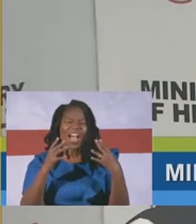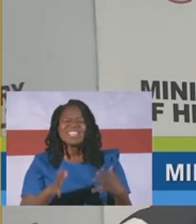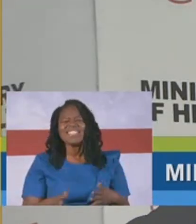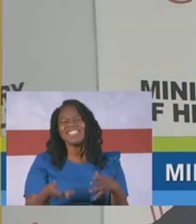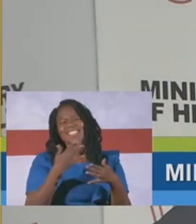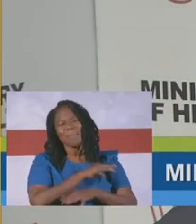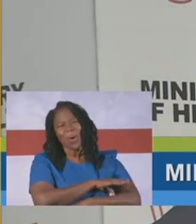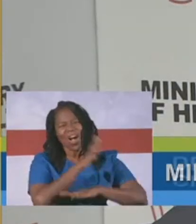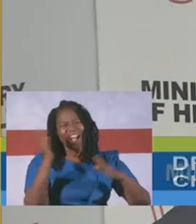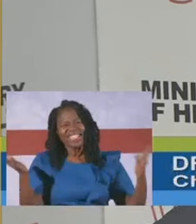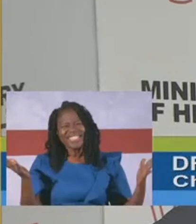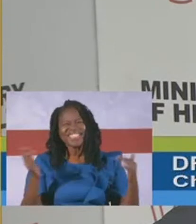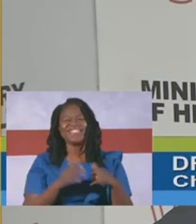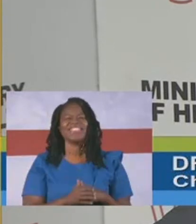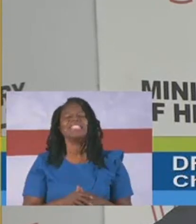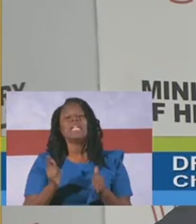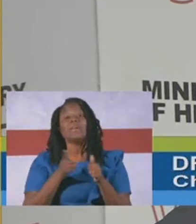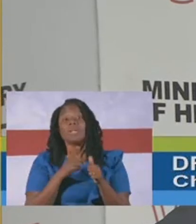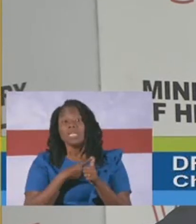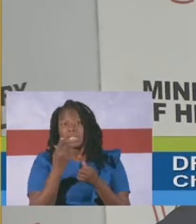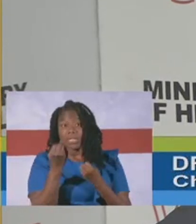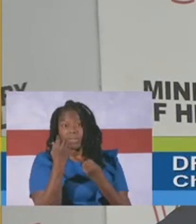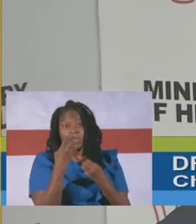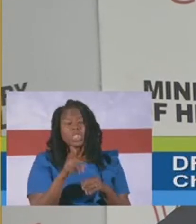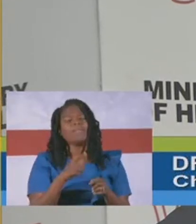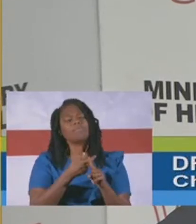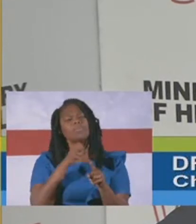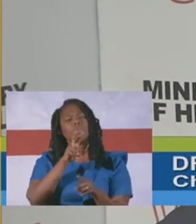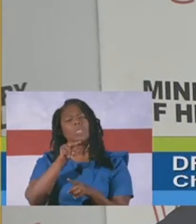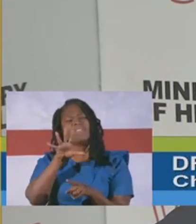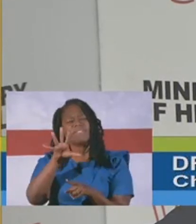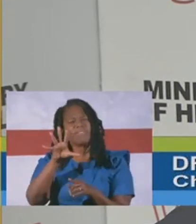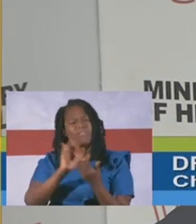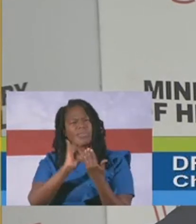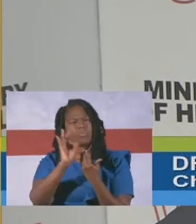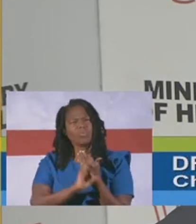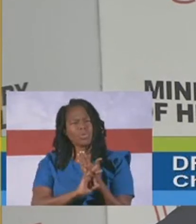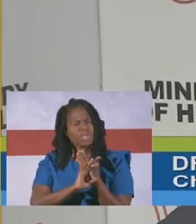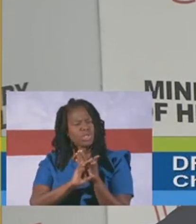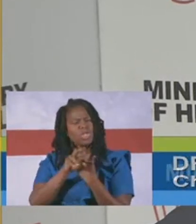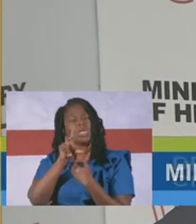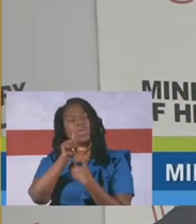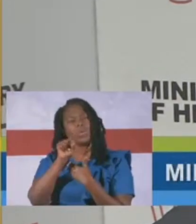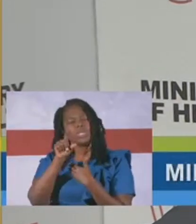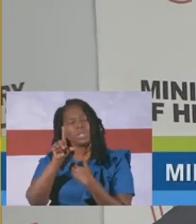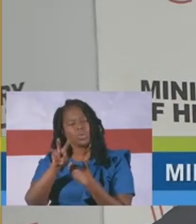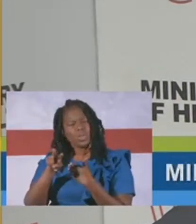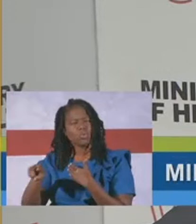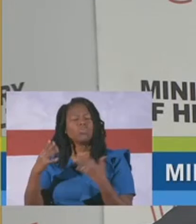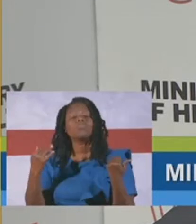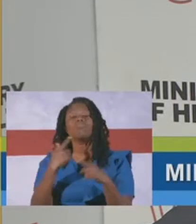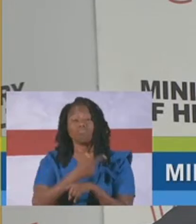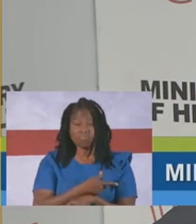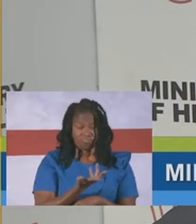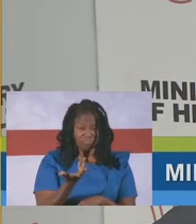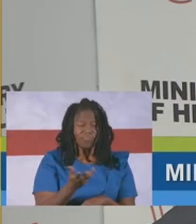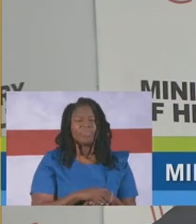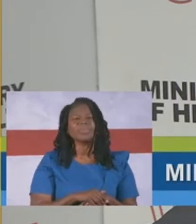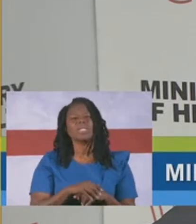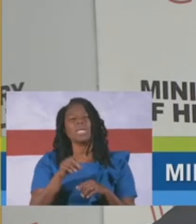So I'll begin with the update as of the 25th of February 2022. This is update number